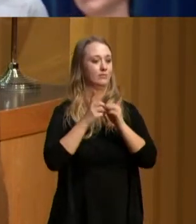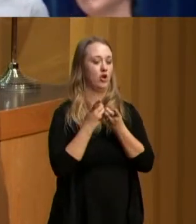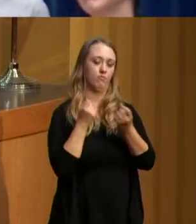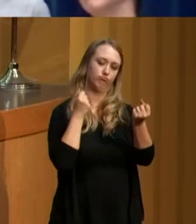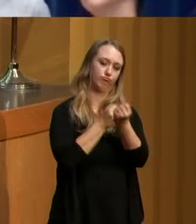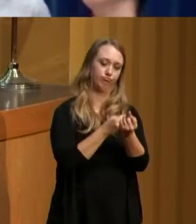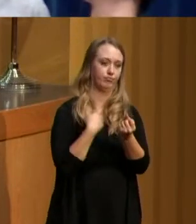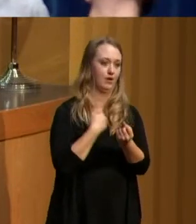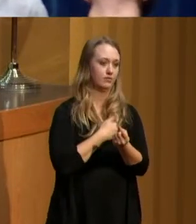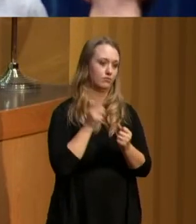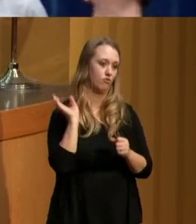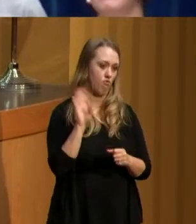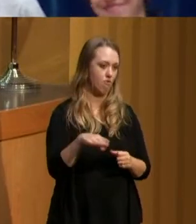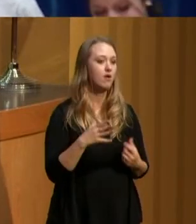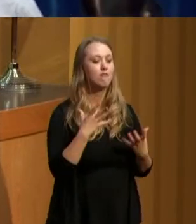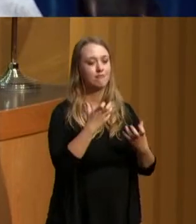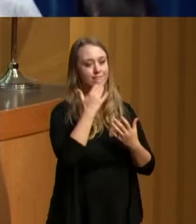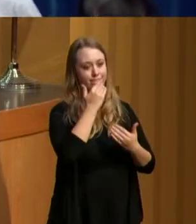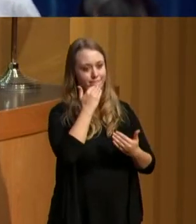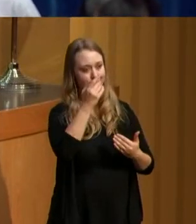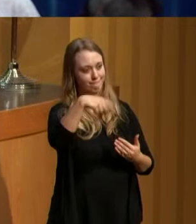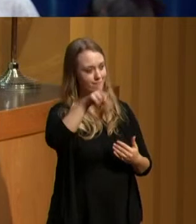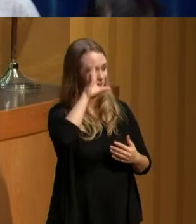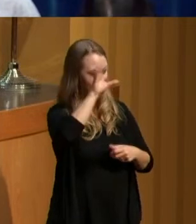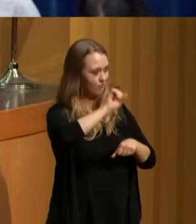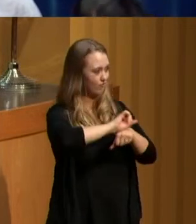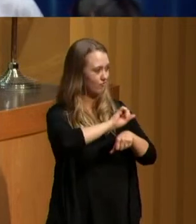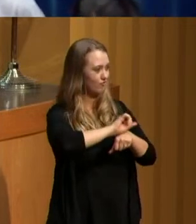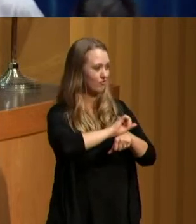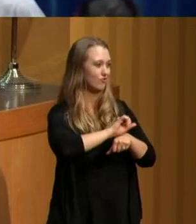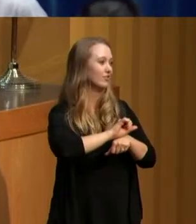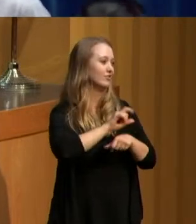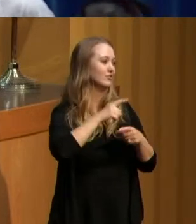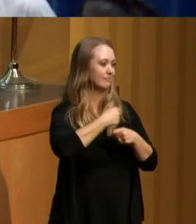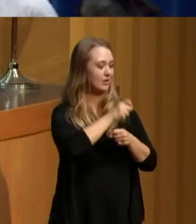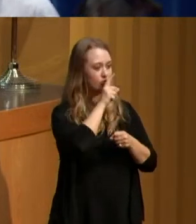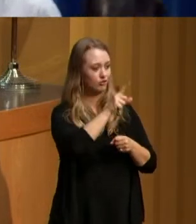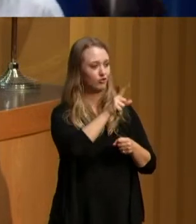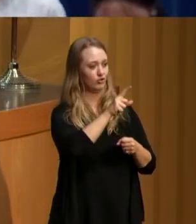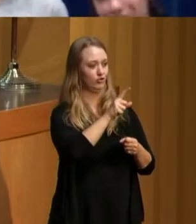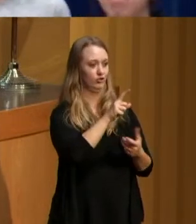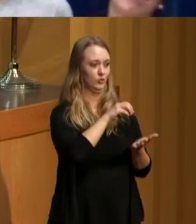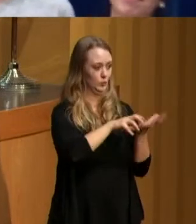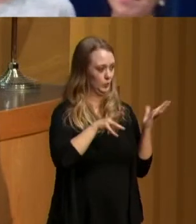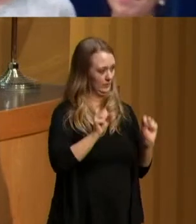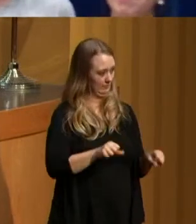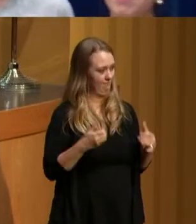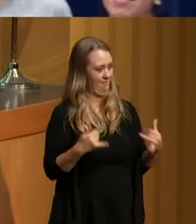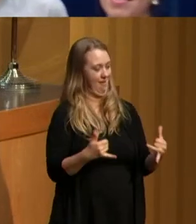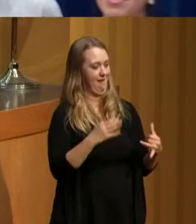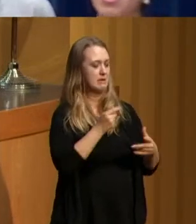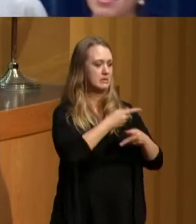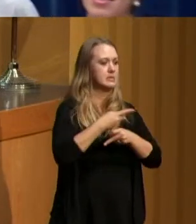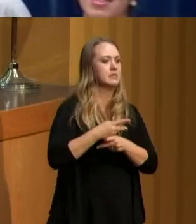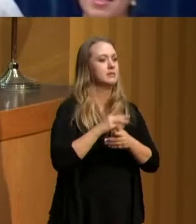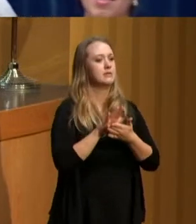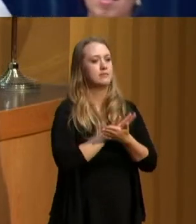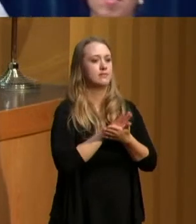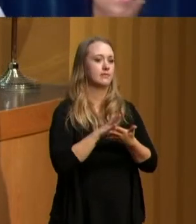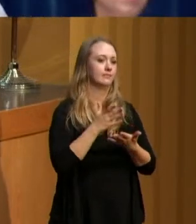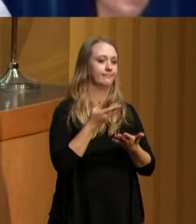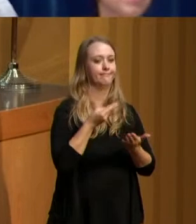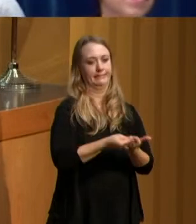And again, we can't say thank you enough for all you guys do to make sure the kids just can play and take care of business. So thank you, PC